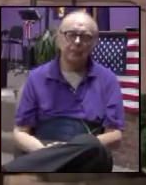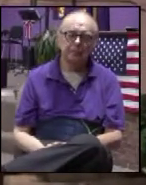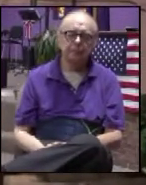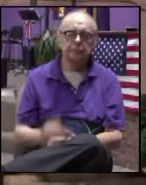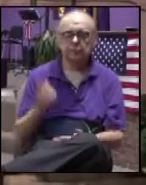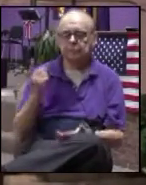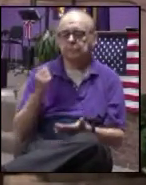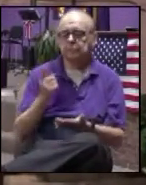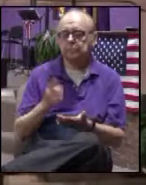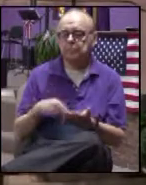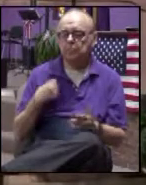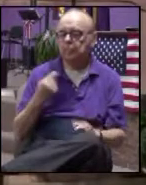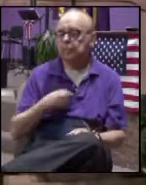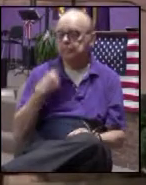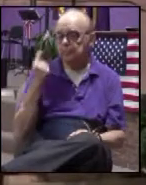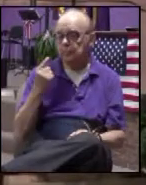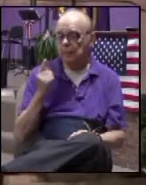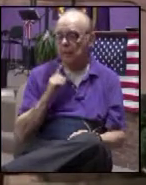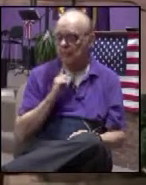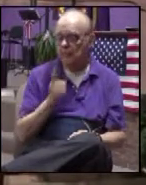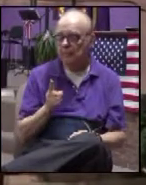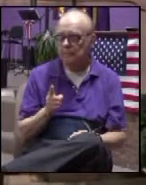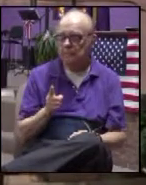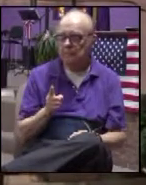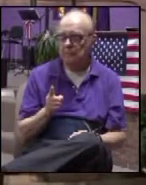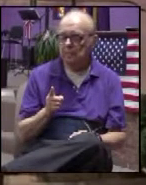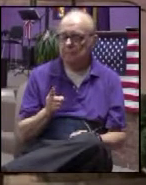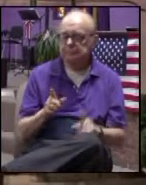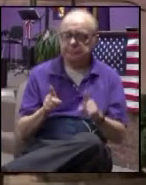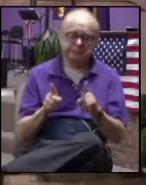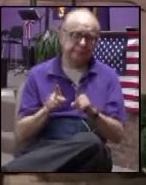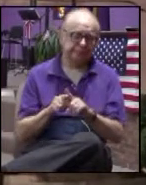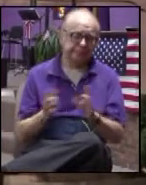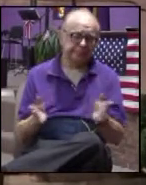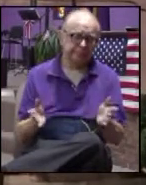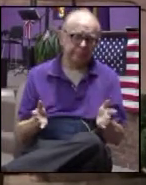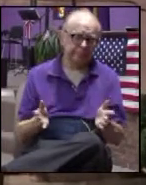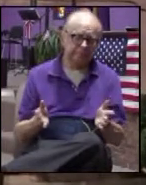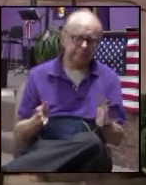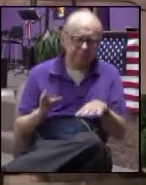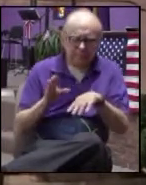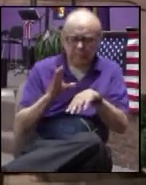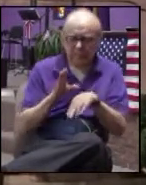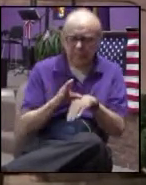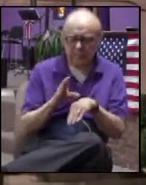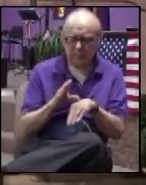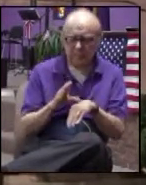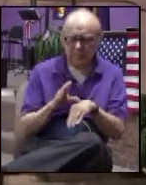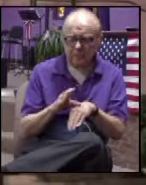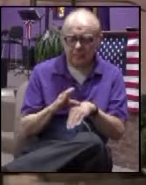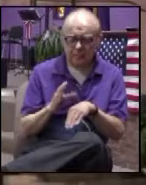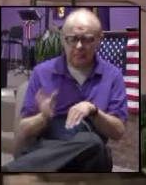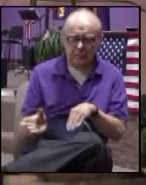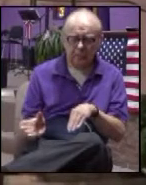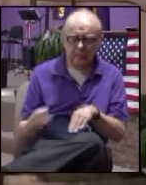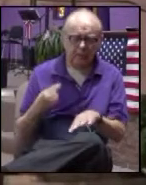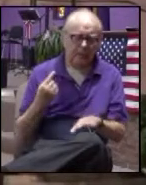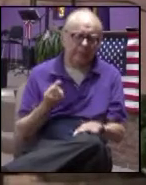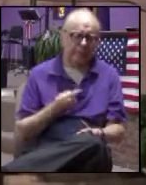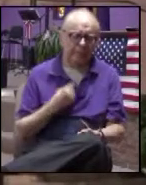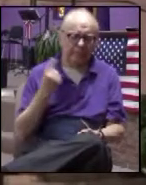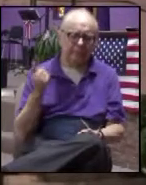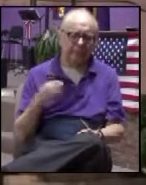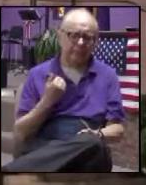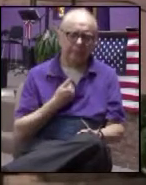What we would think really is kind of, as the church here, we kind of think